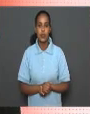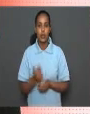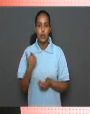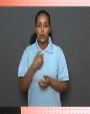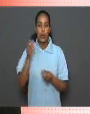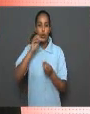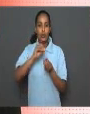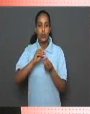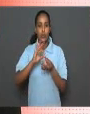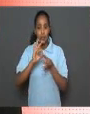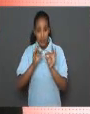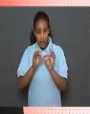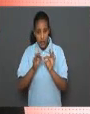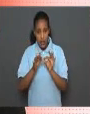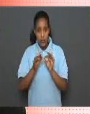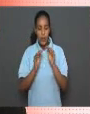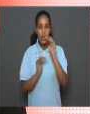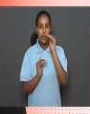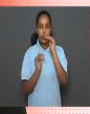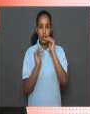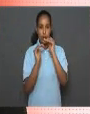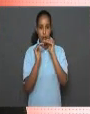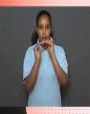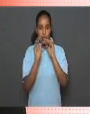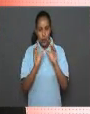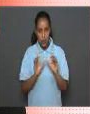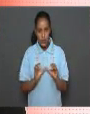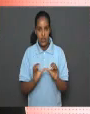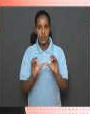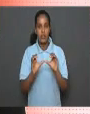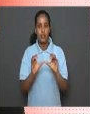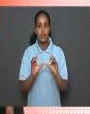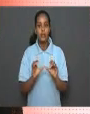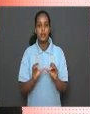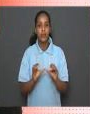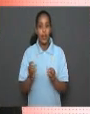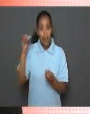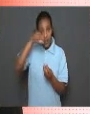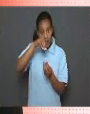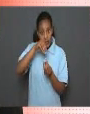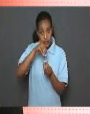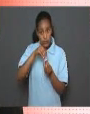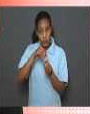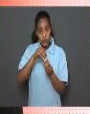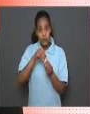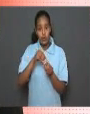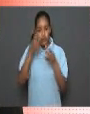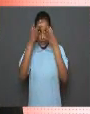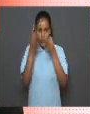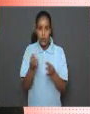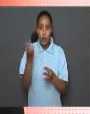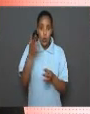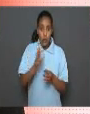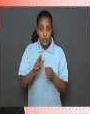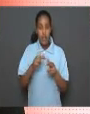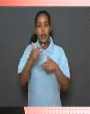We also defined equilibrium constant as a way to determine whether